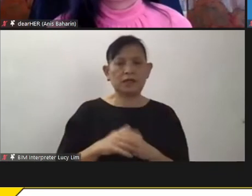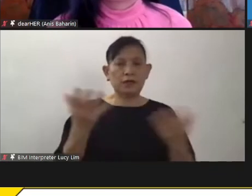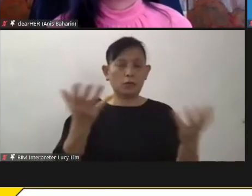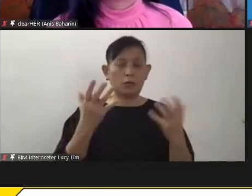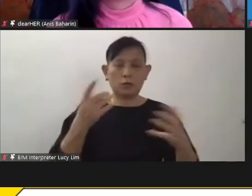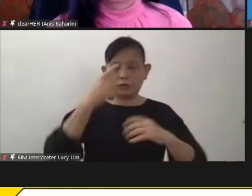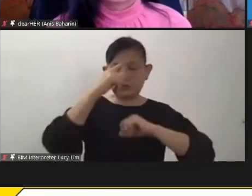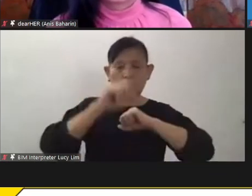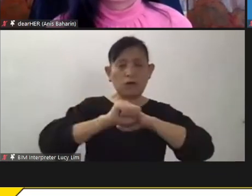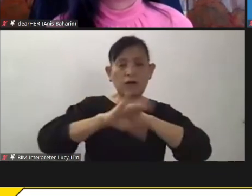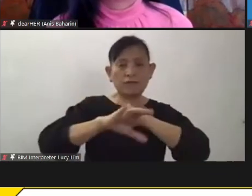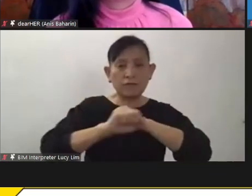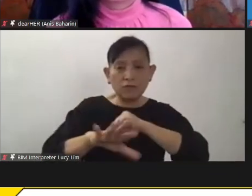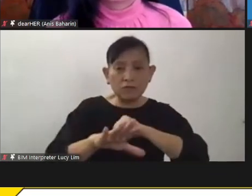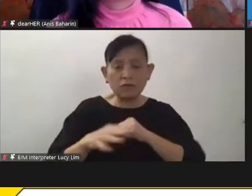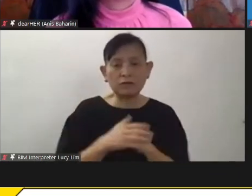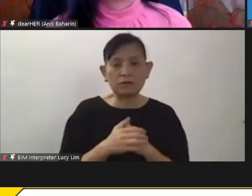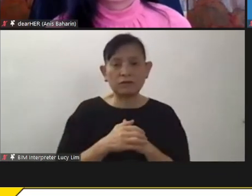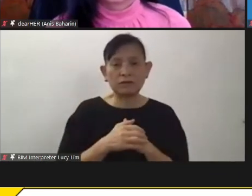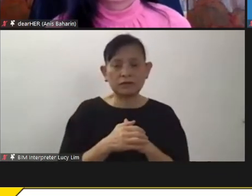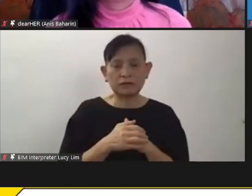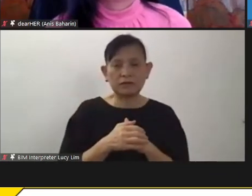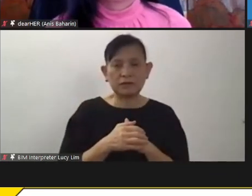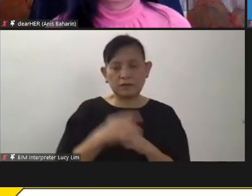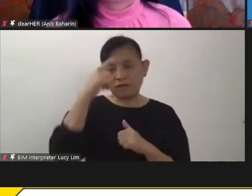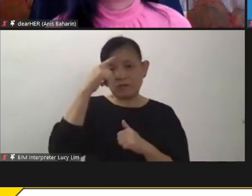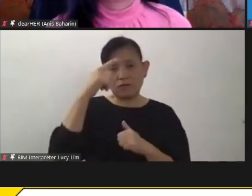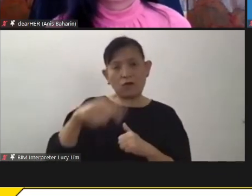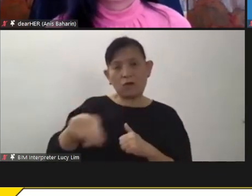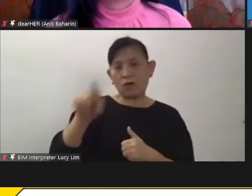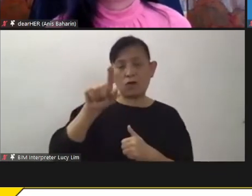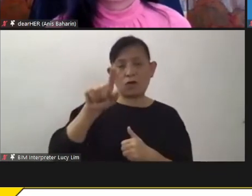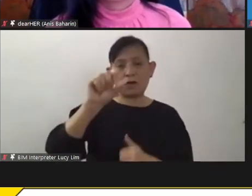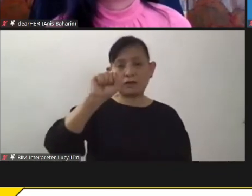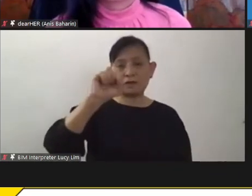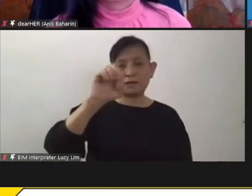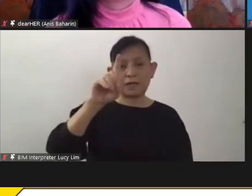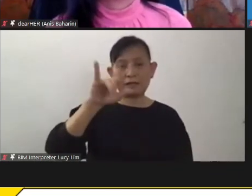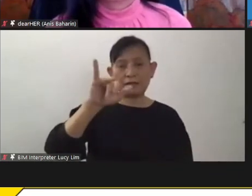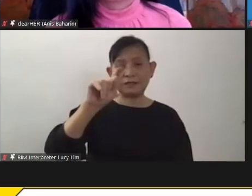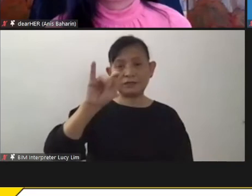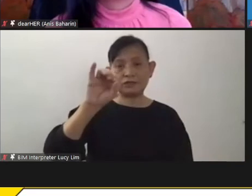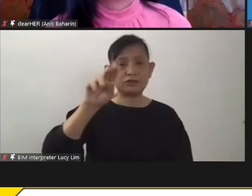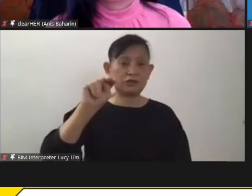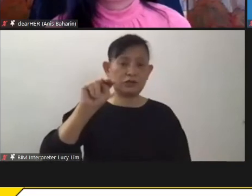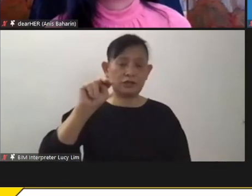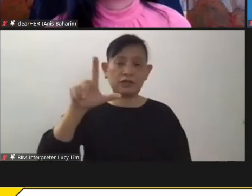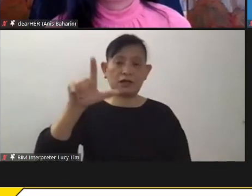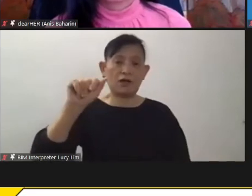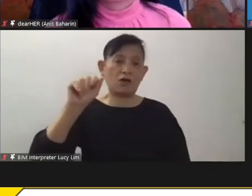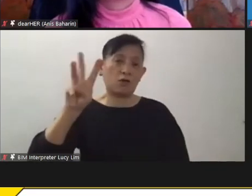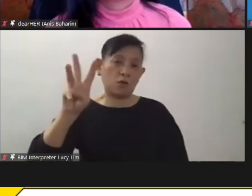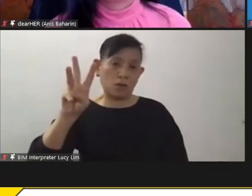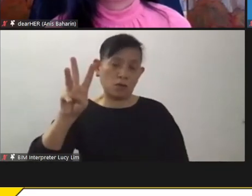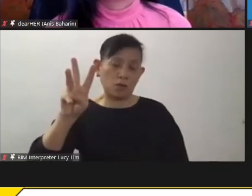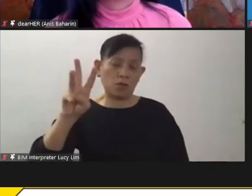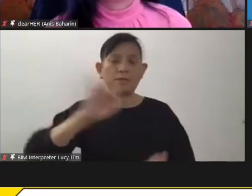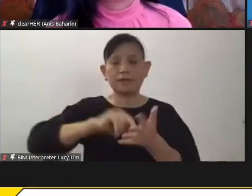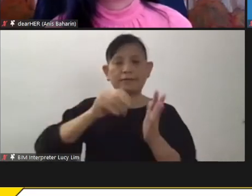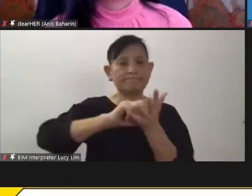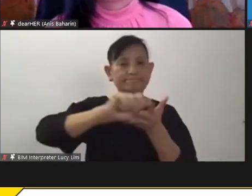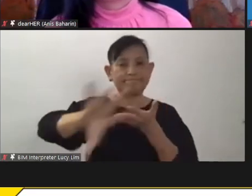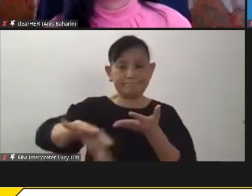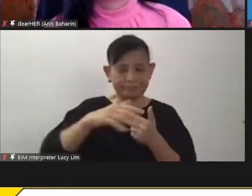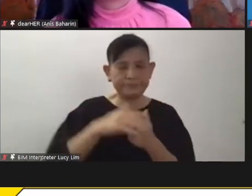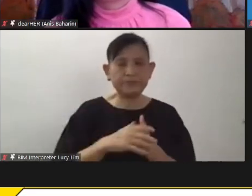advocate for, such as the repeal of sedition law, maybe it's something that we as a collective should push for to facilitate